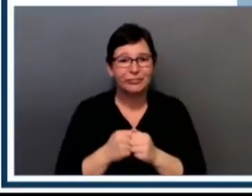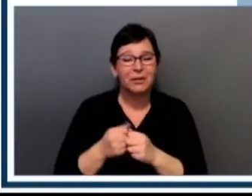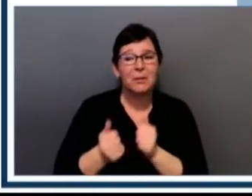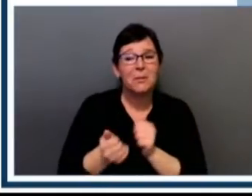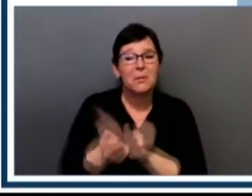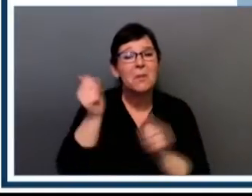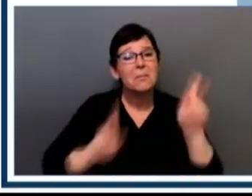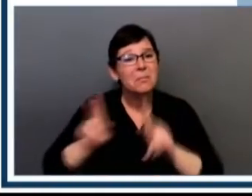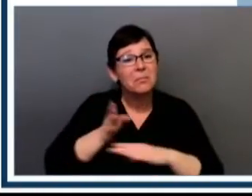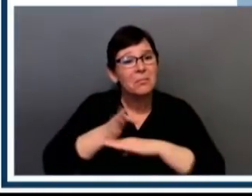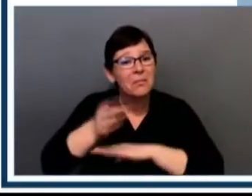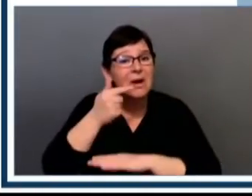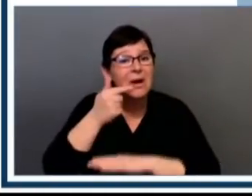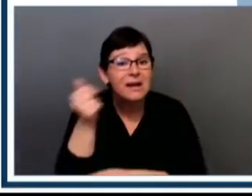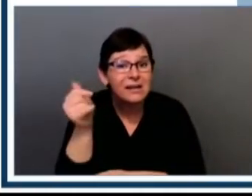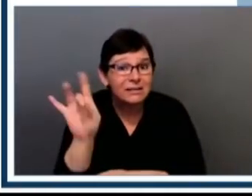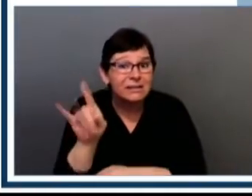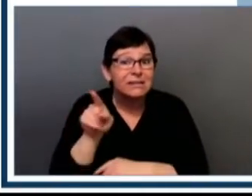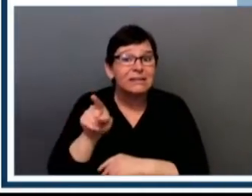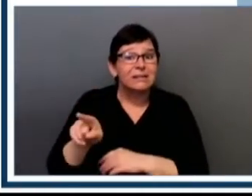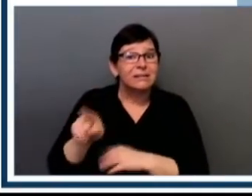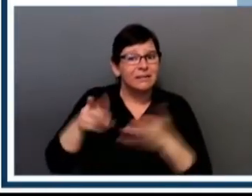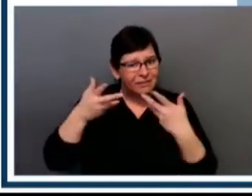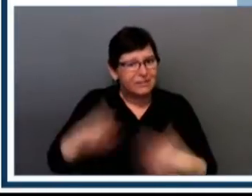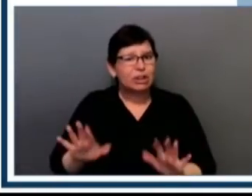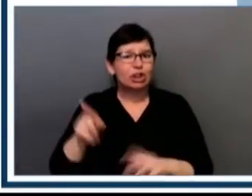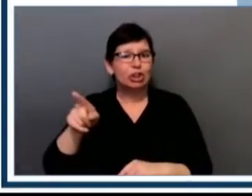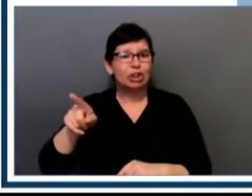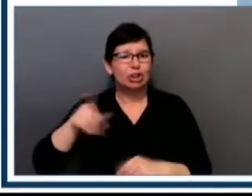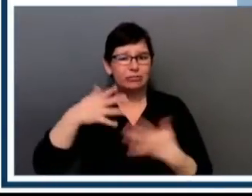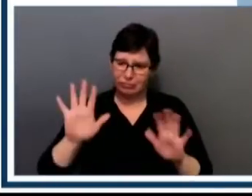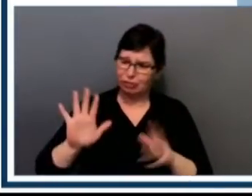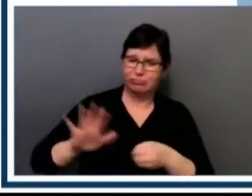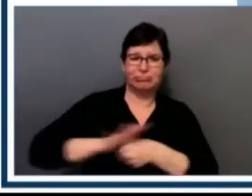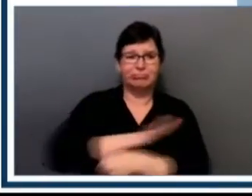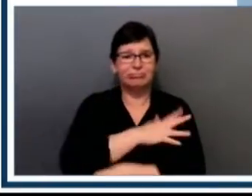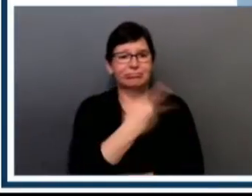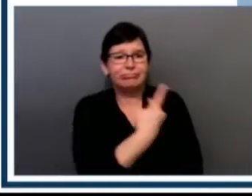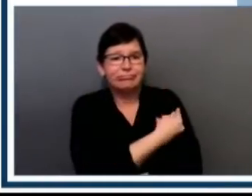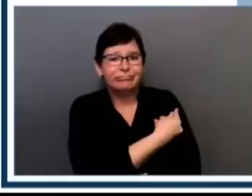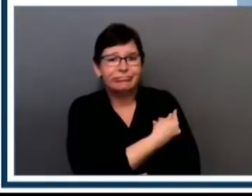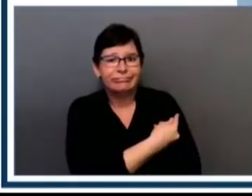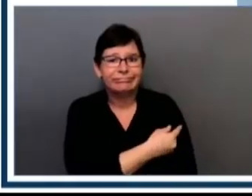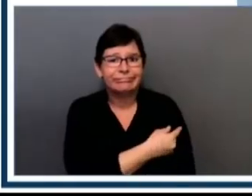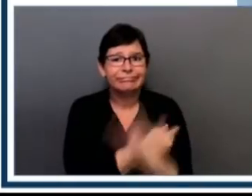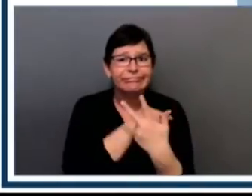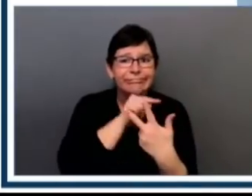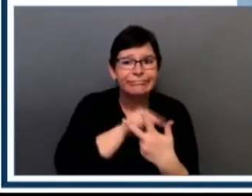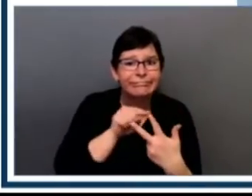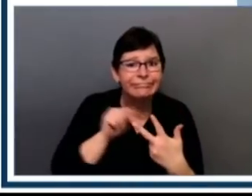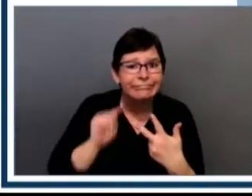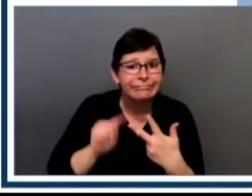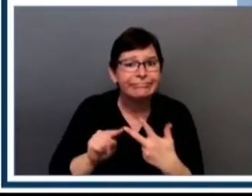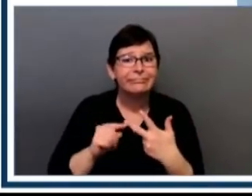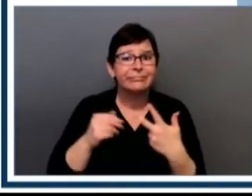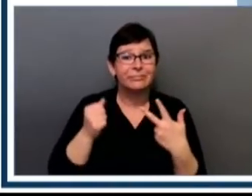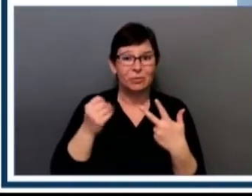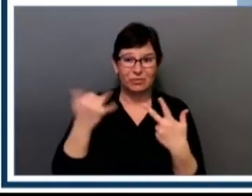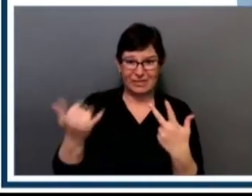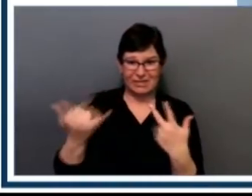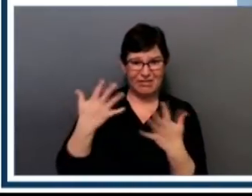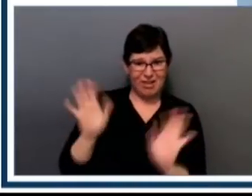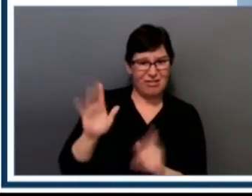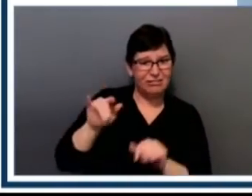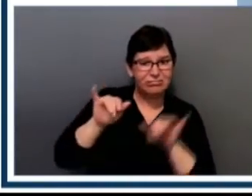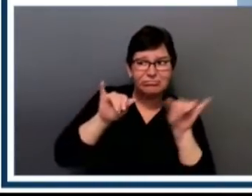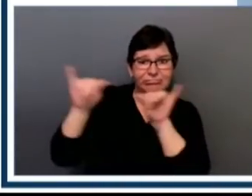leading the country in our percentage of the population who are eligible who've had a booster dose. And children 5 years of age and over